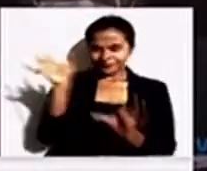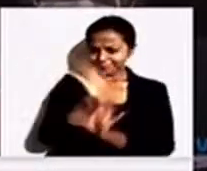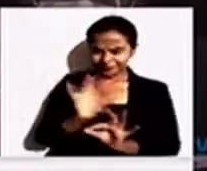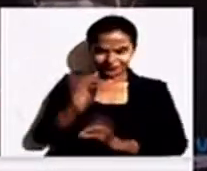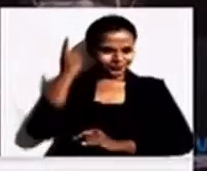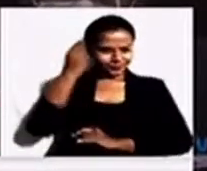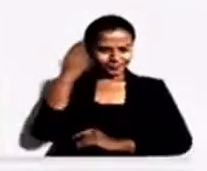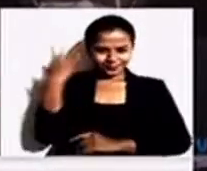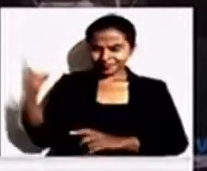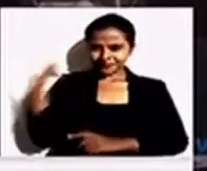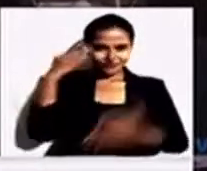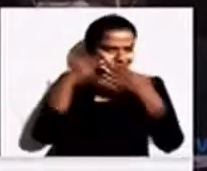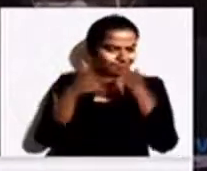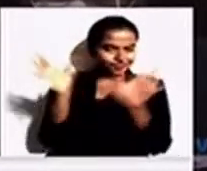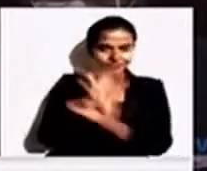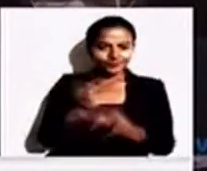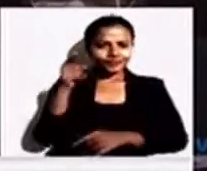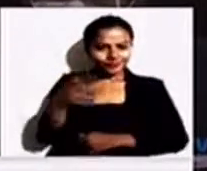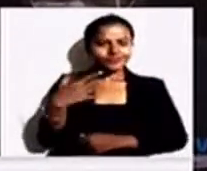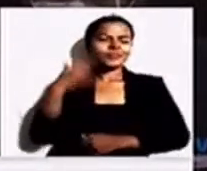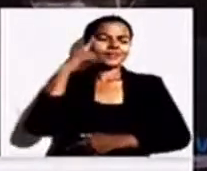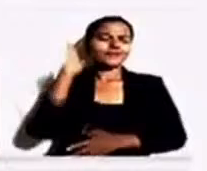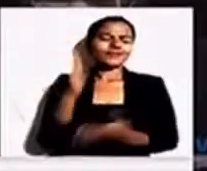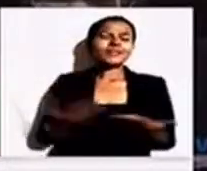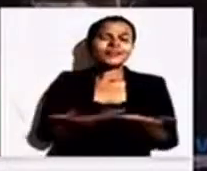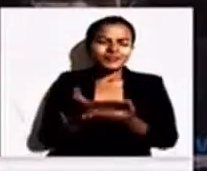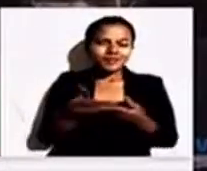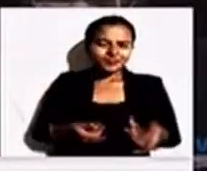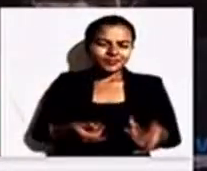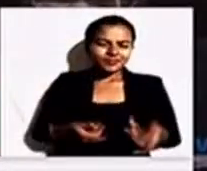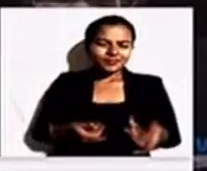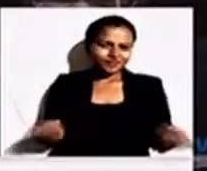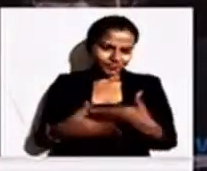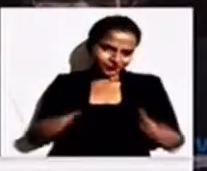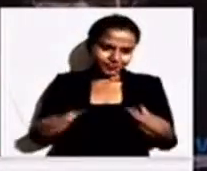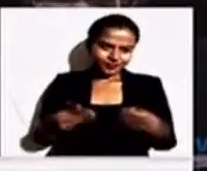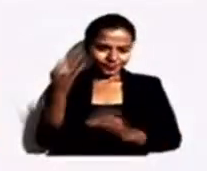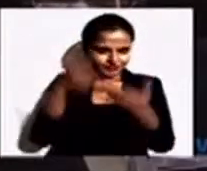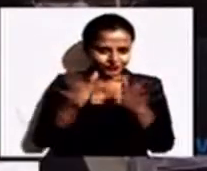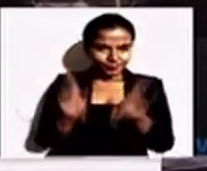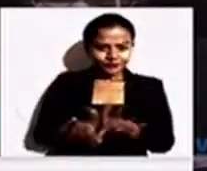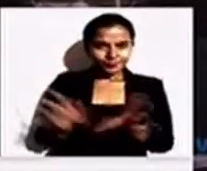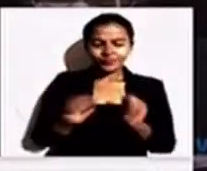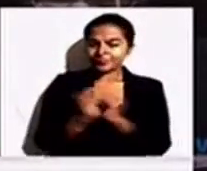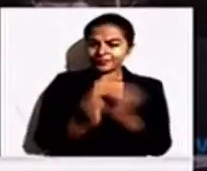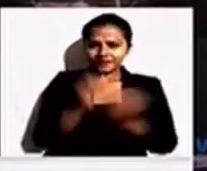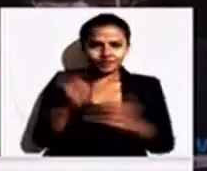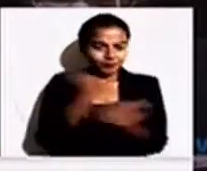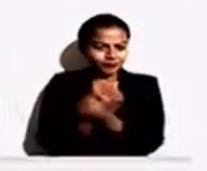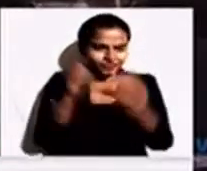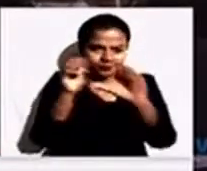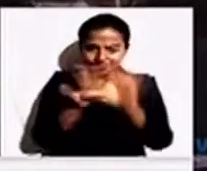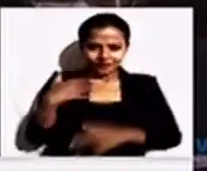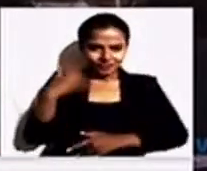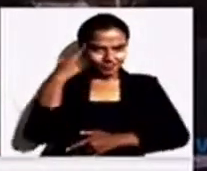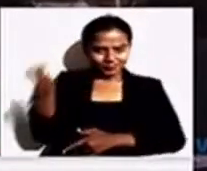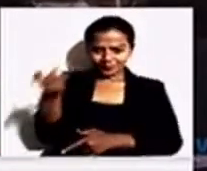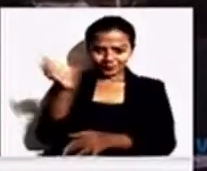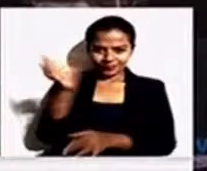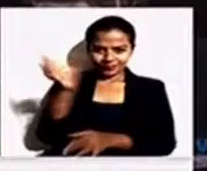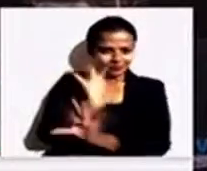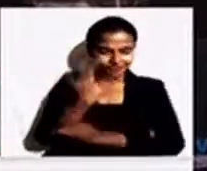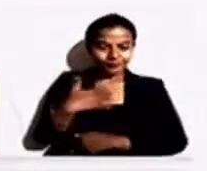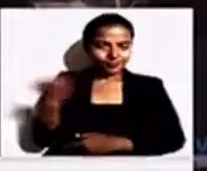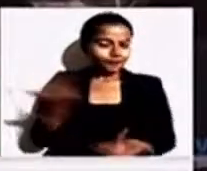aware only of the batik industry. You are not aware of the operations of the police as well. I am still unable to obtain a visa to visit my